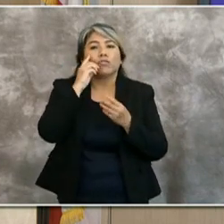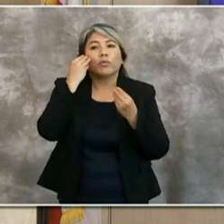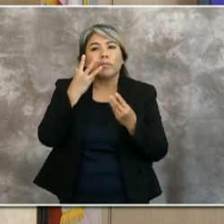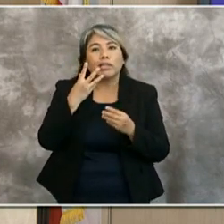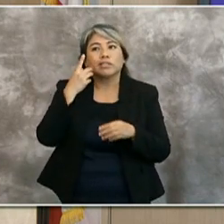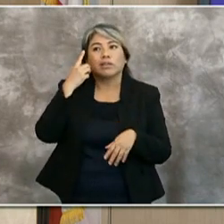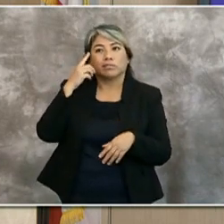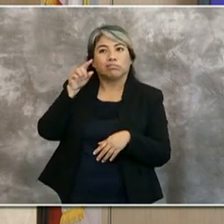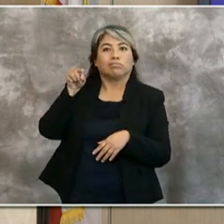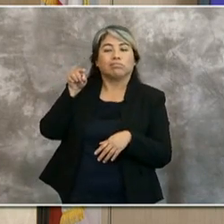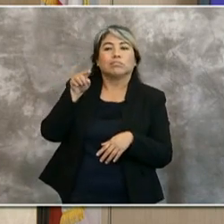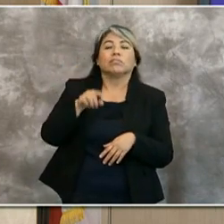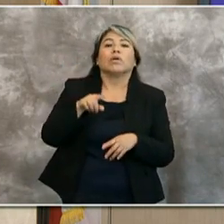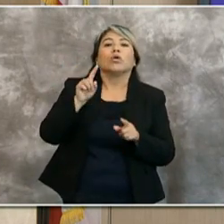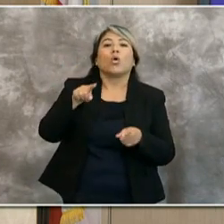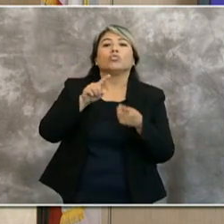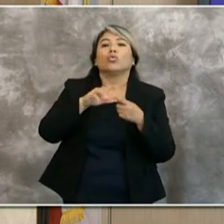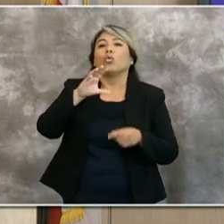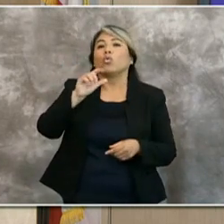on that, please go to